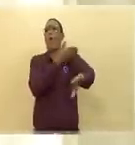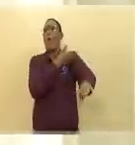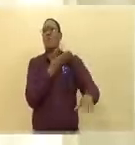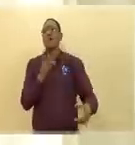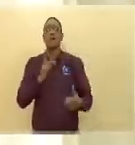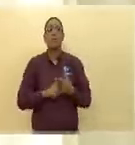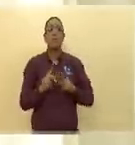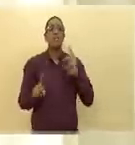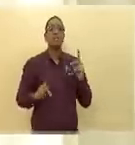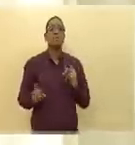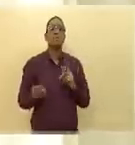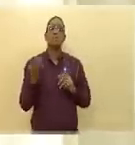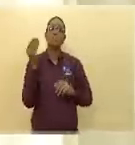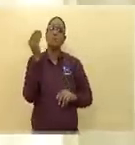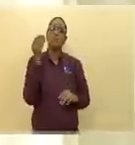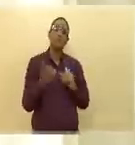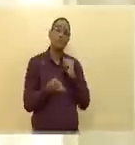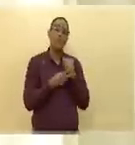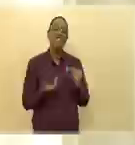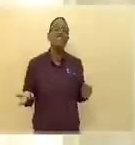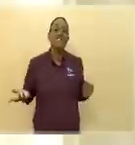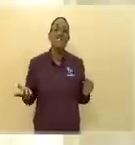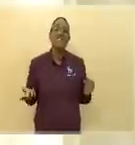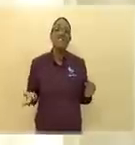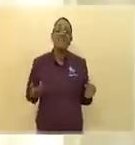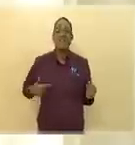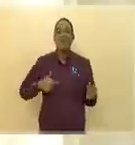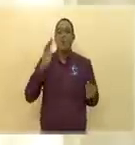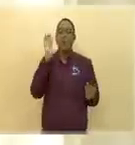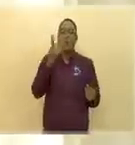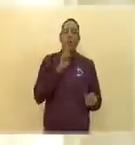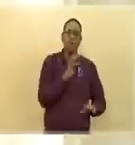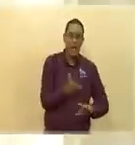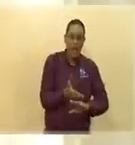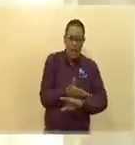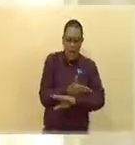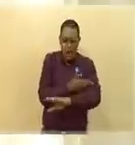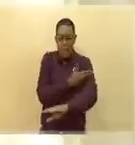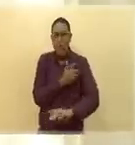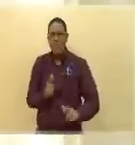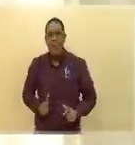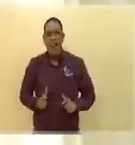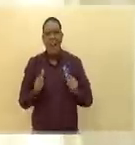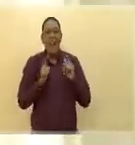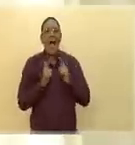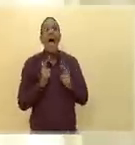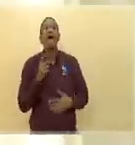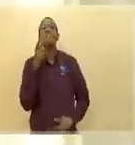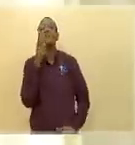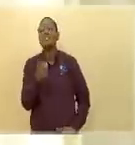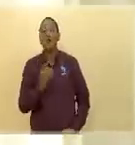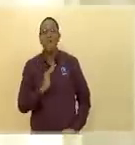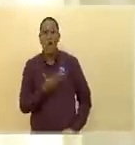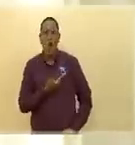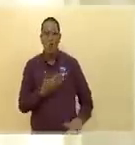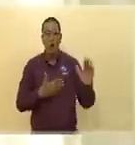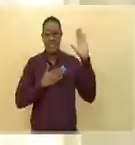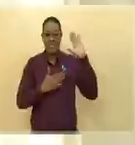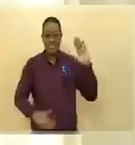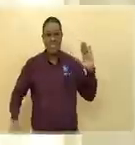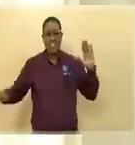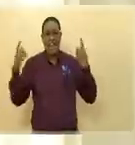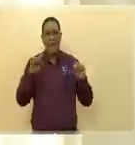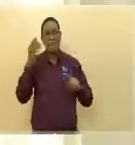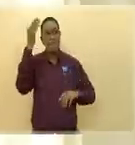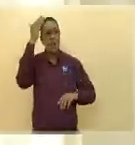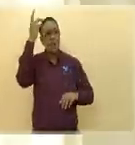people save money. We will be improving the lives of our citizens. You